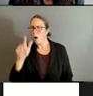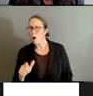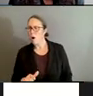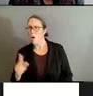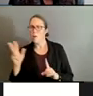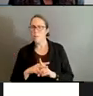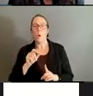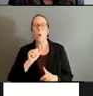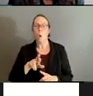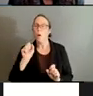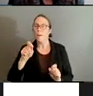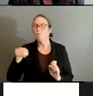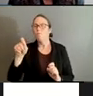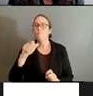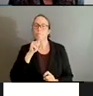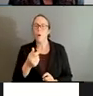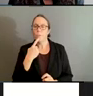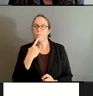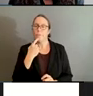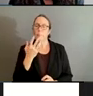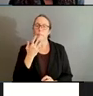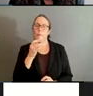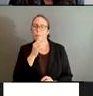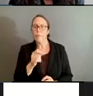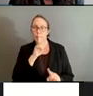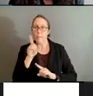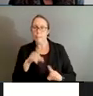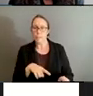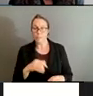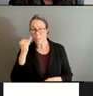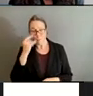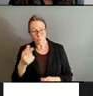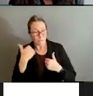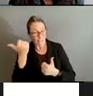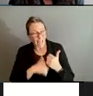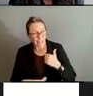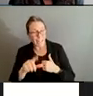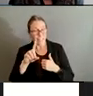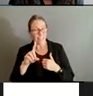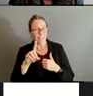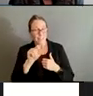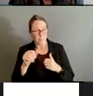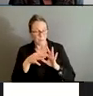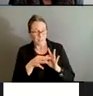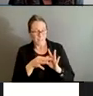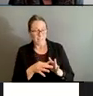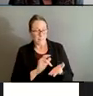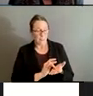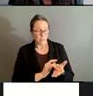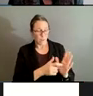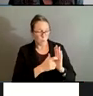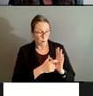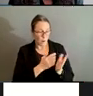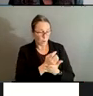prefer not to answer. If you or a household member had any disability-related assistive devices or medically required